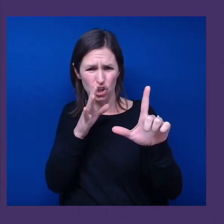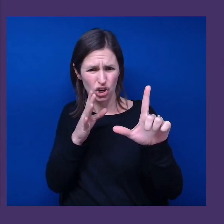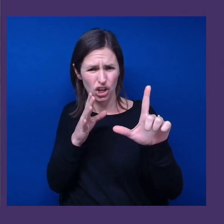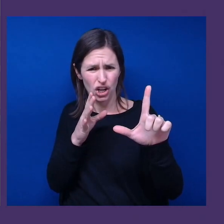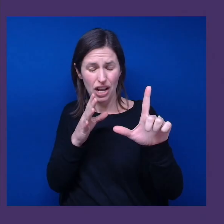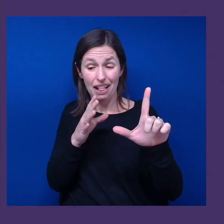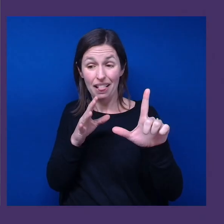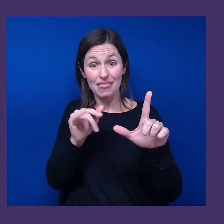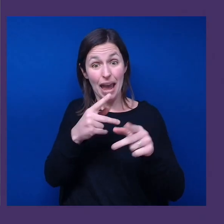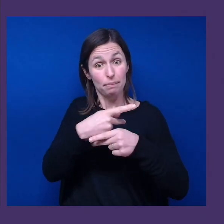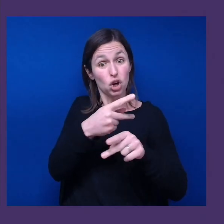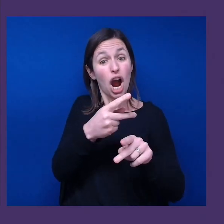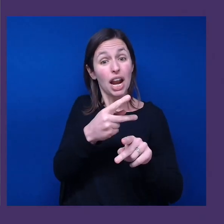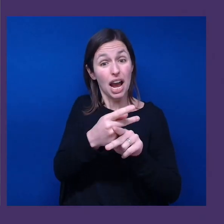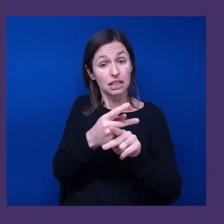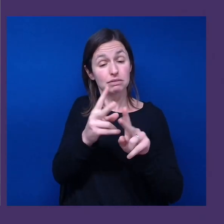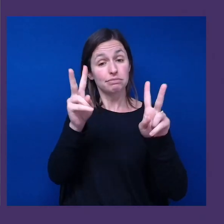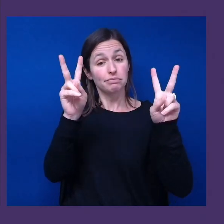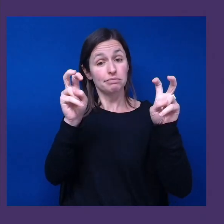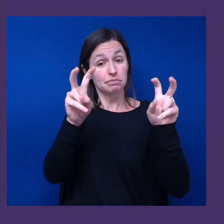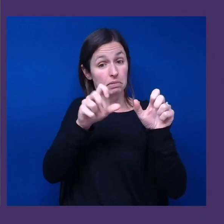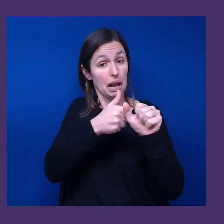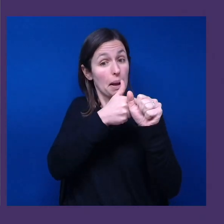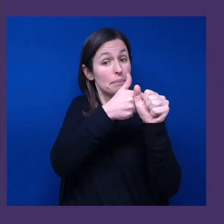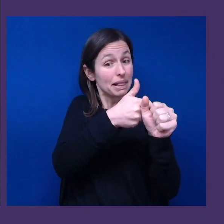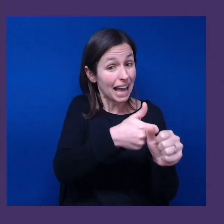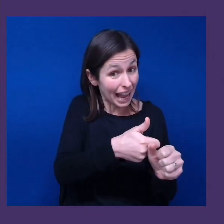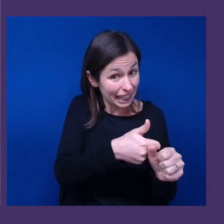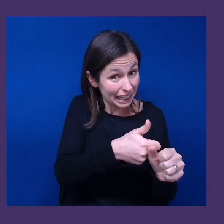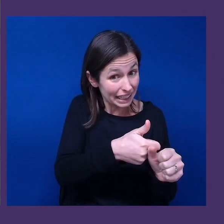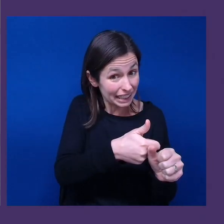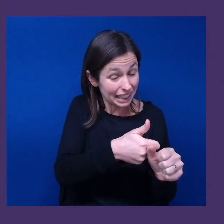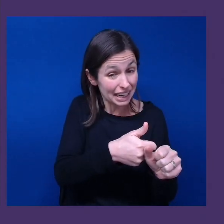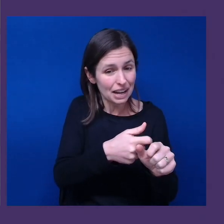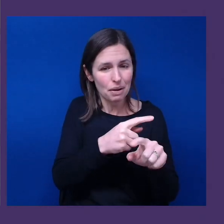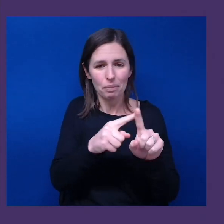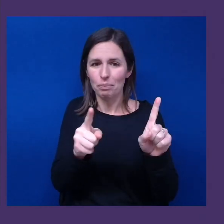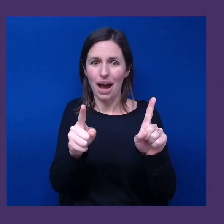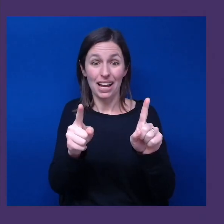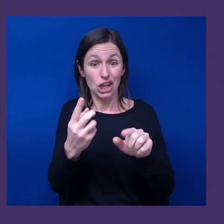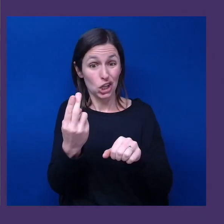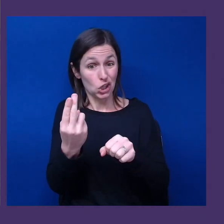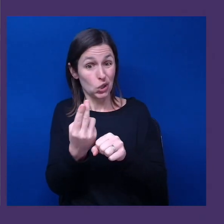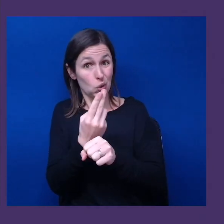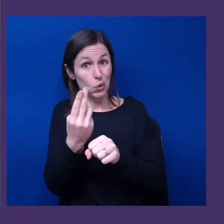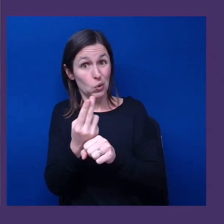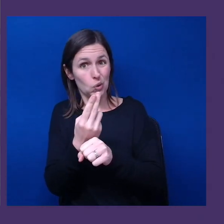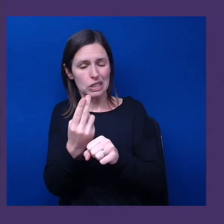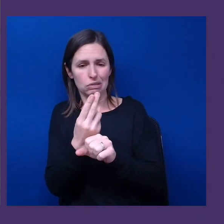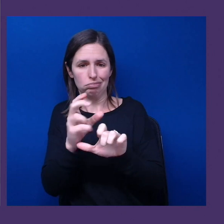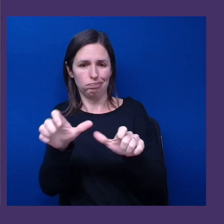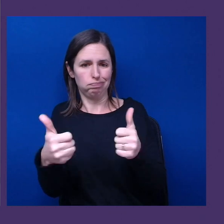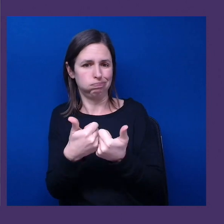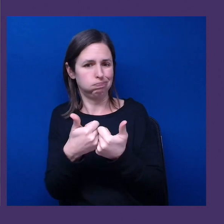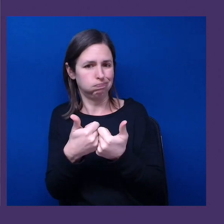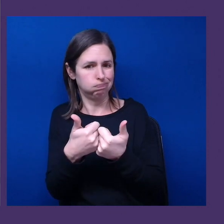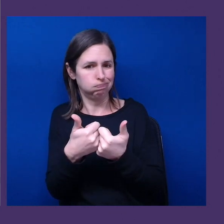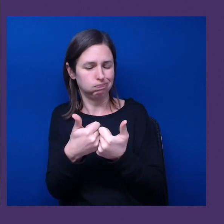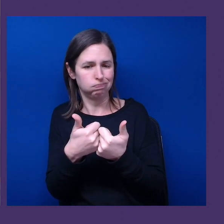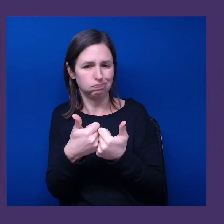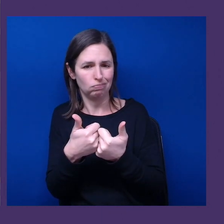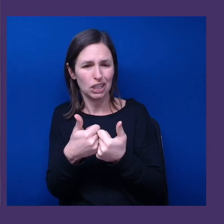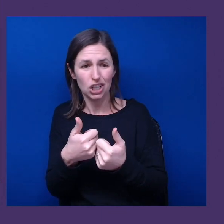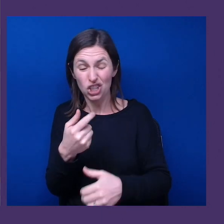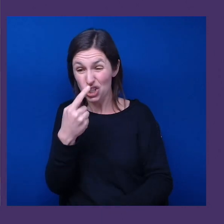was really hard to use, just so that people can really understand how that can really set somebody